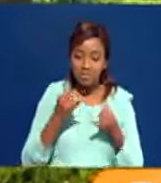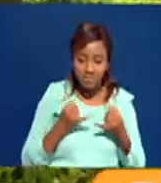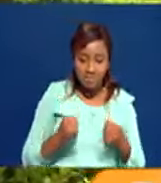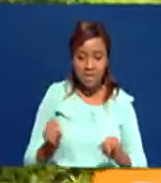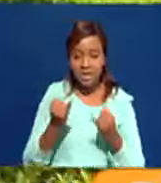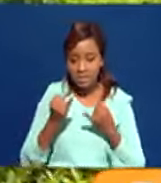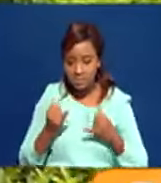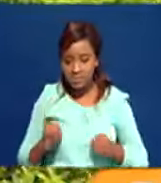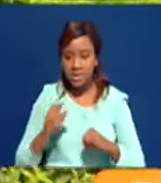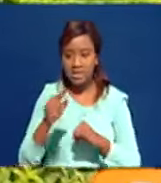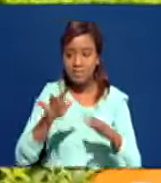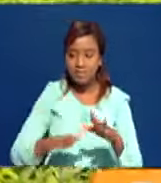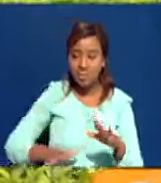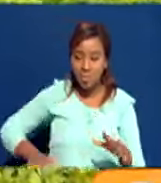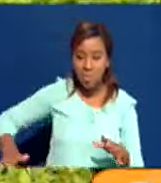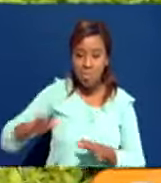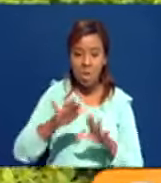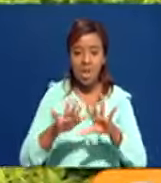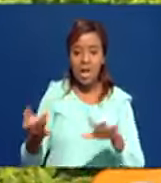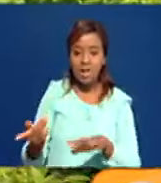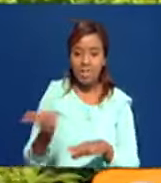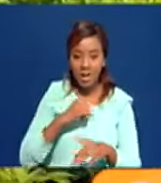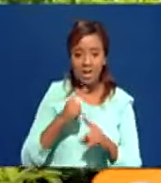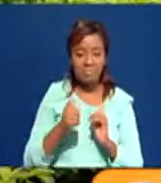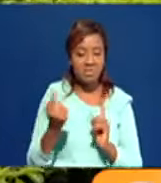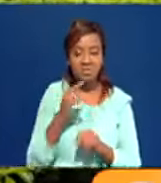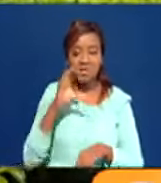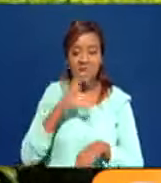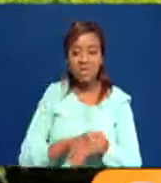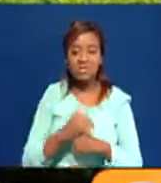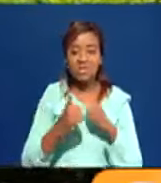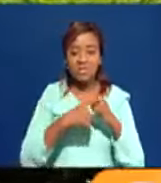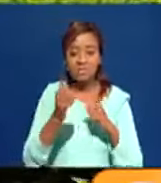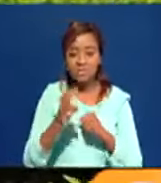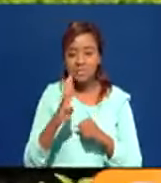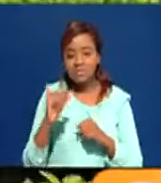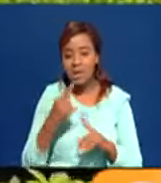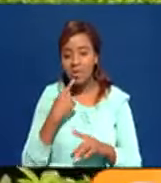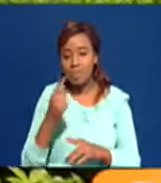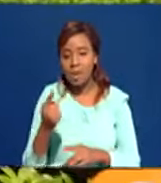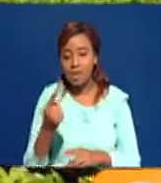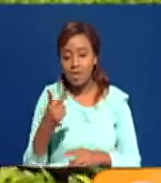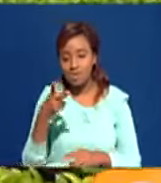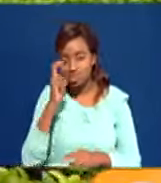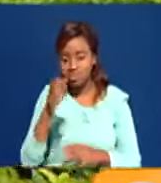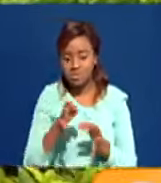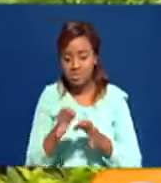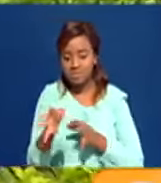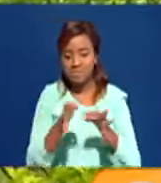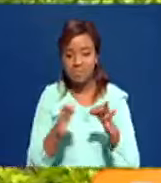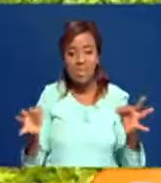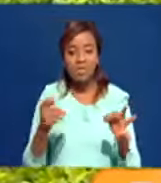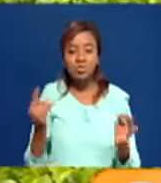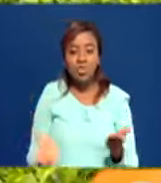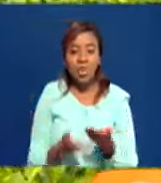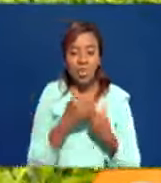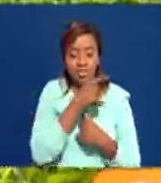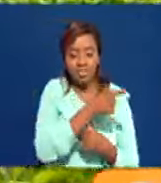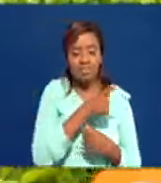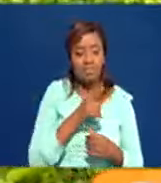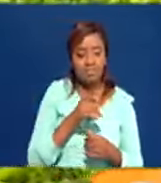to reclaim the whole parcel of land, but all they have been awarded is a 60 by 120 piece of land to build a home for the